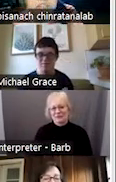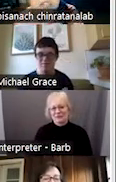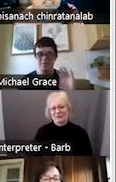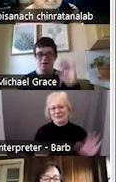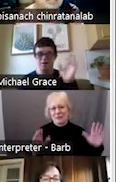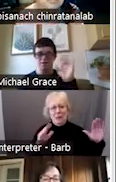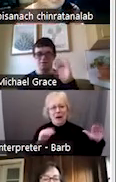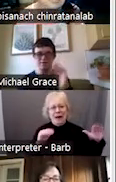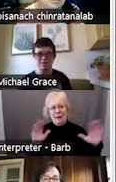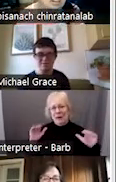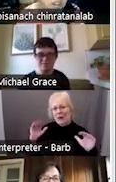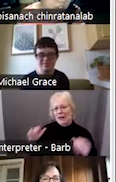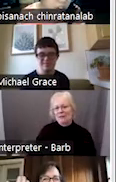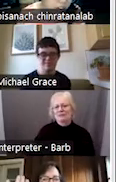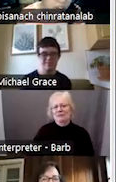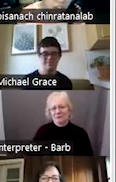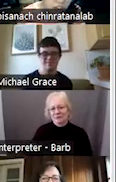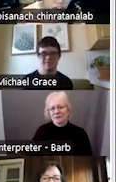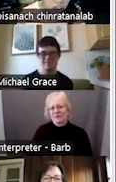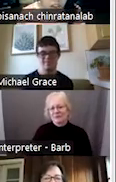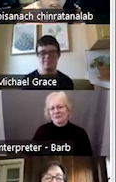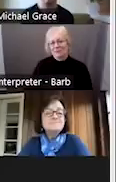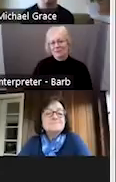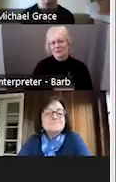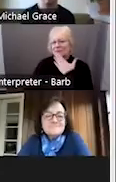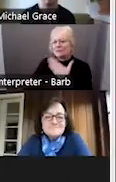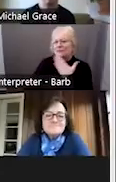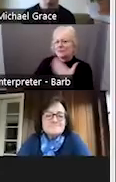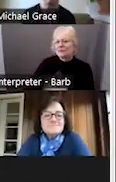Bye, Mom. Bye. Bye. Bye. Thank you.